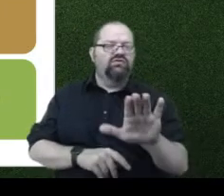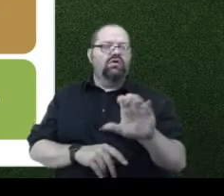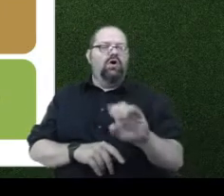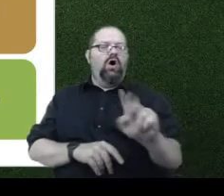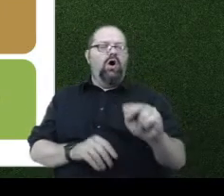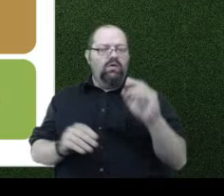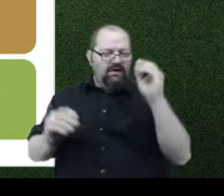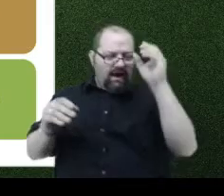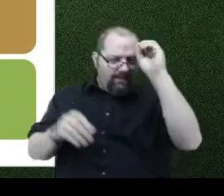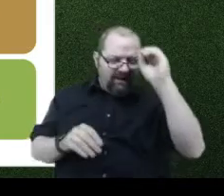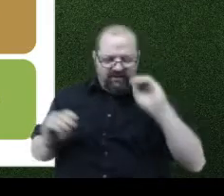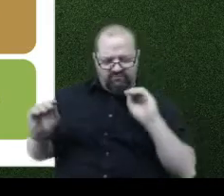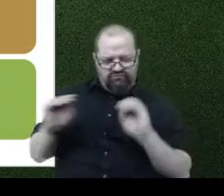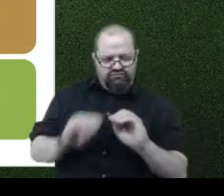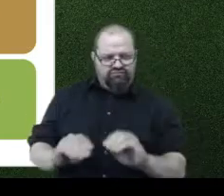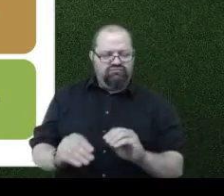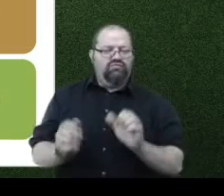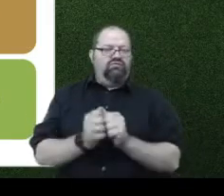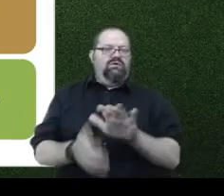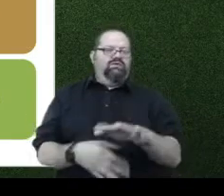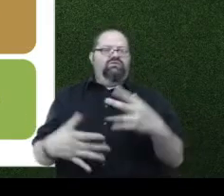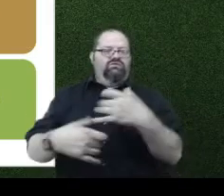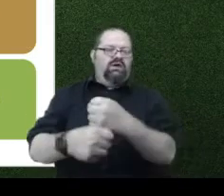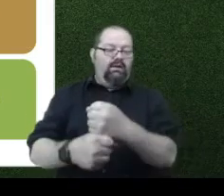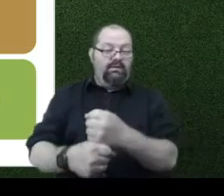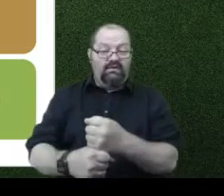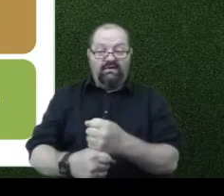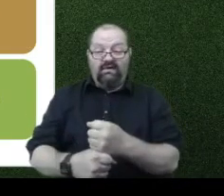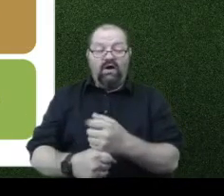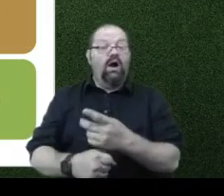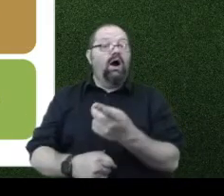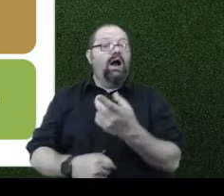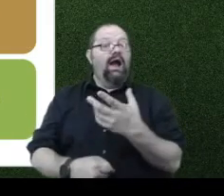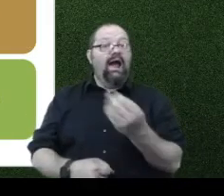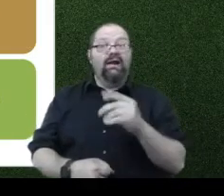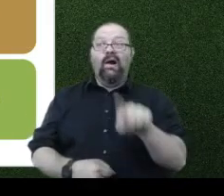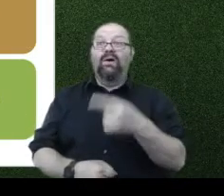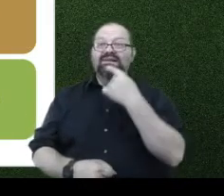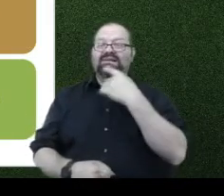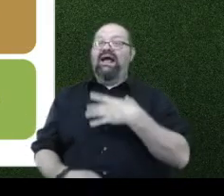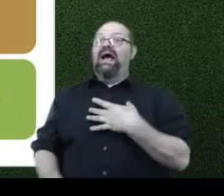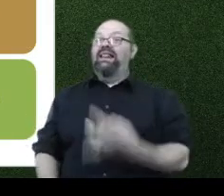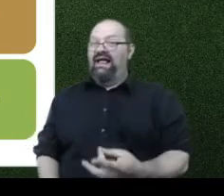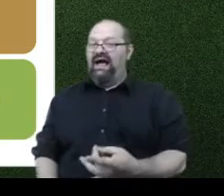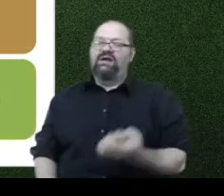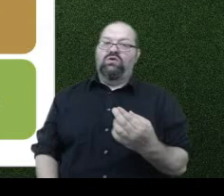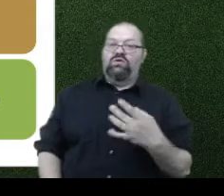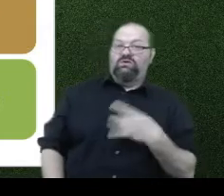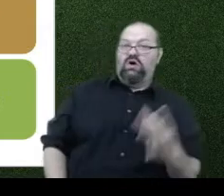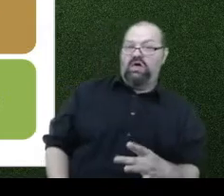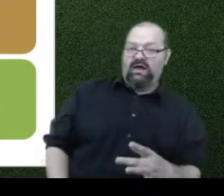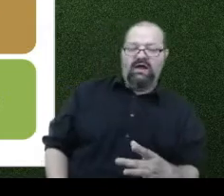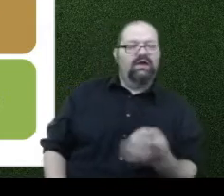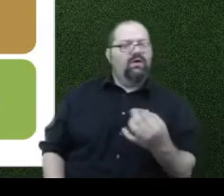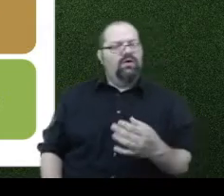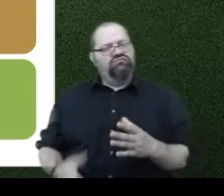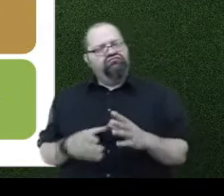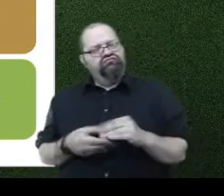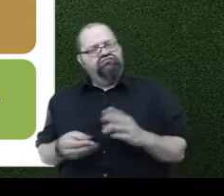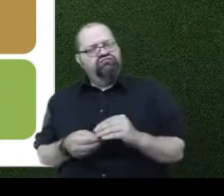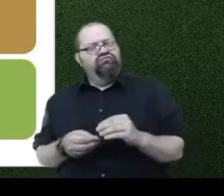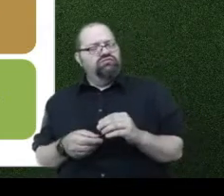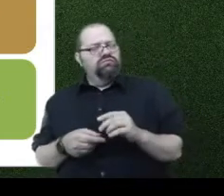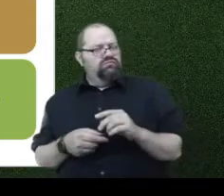what you like or dislike about what you're studying either, and it's not telling a story from your own life that reminds you of what